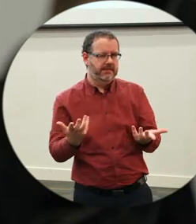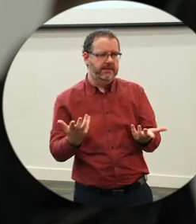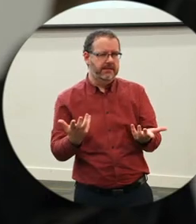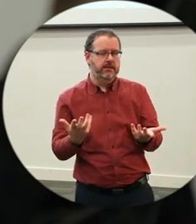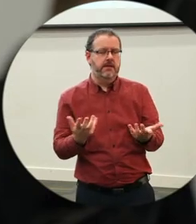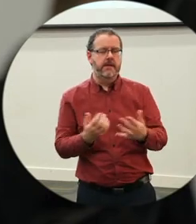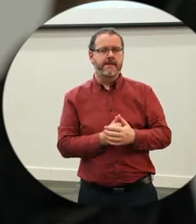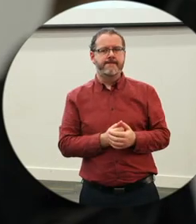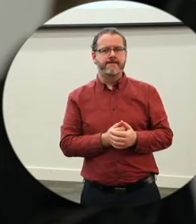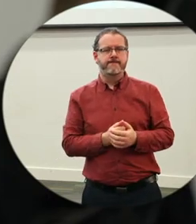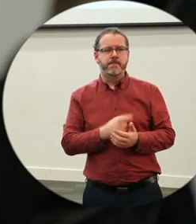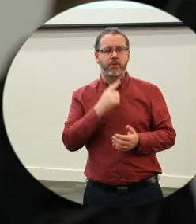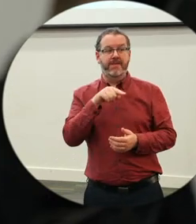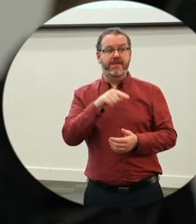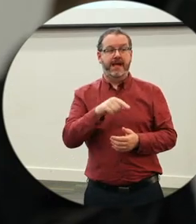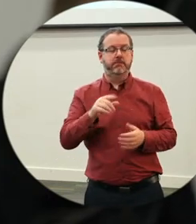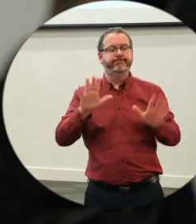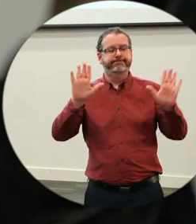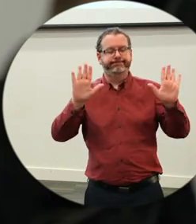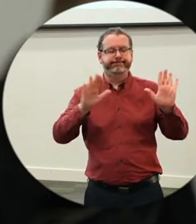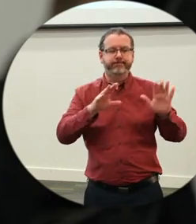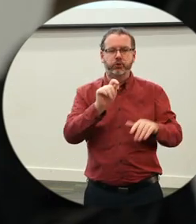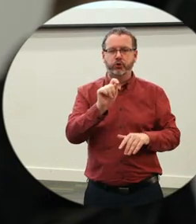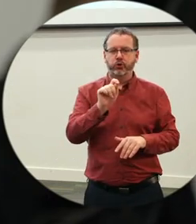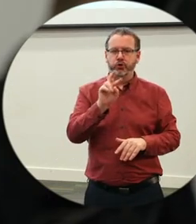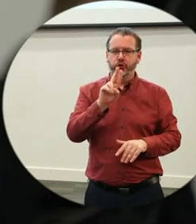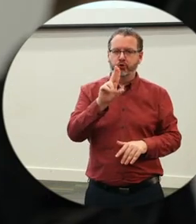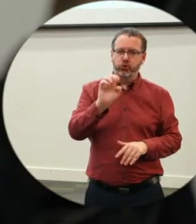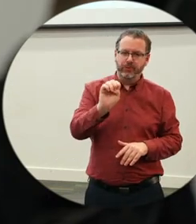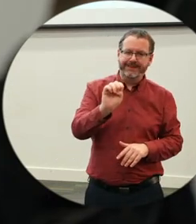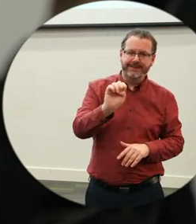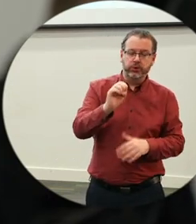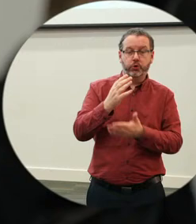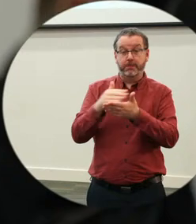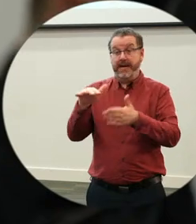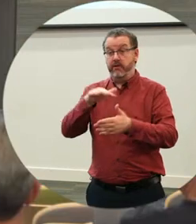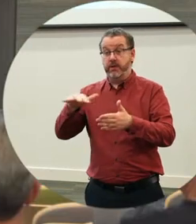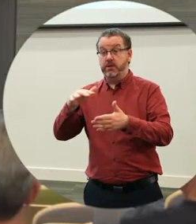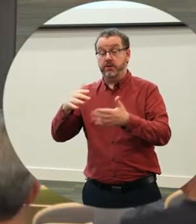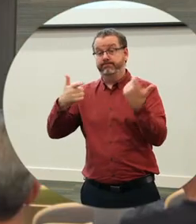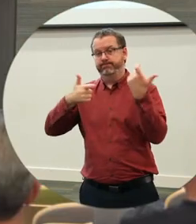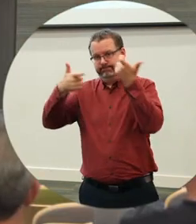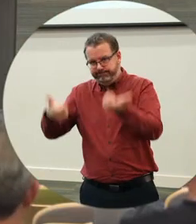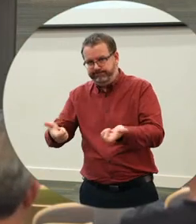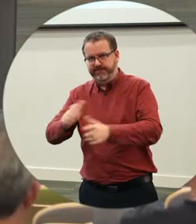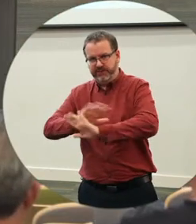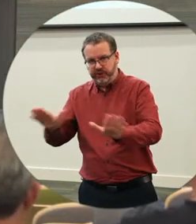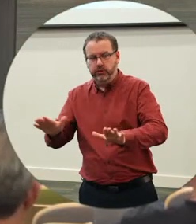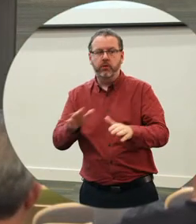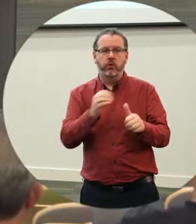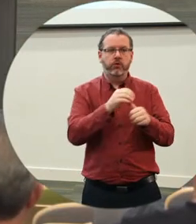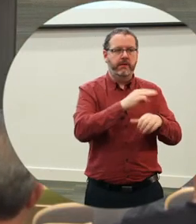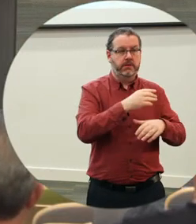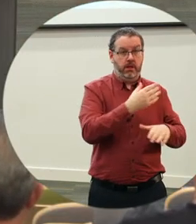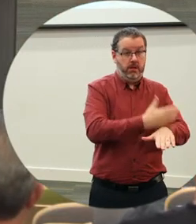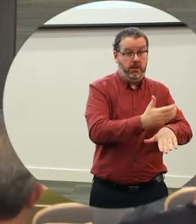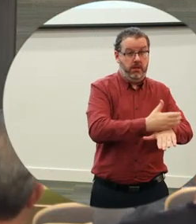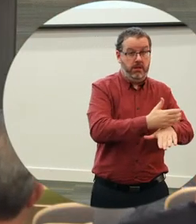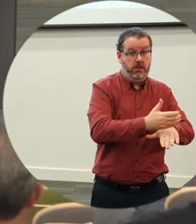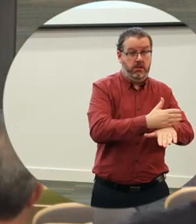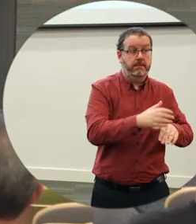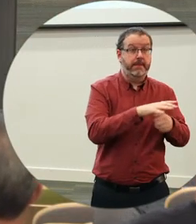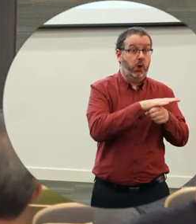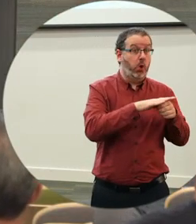it was much more a truce in some places than in others, you know. And just because the truce had been declared, a local IRA commander wasn't